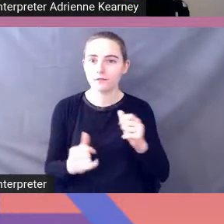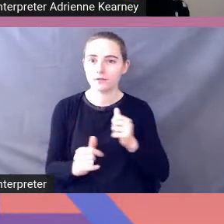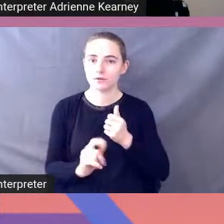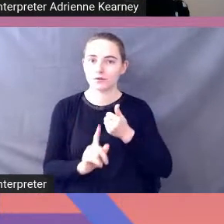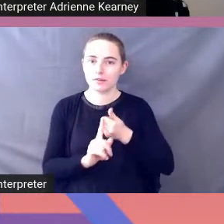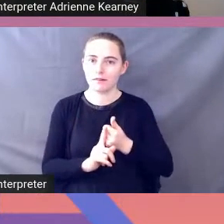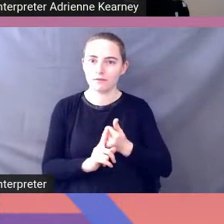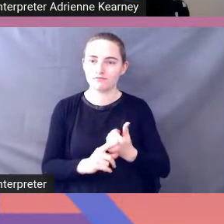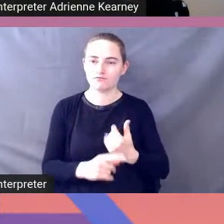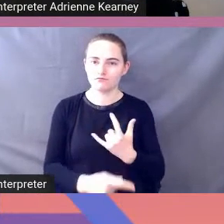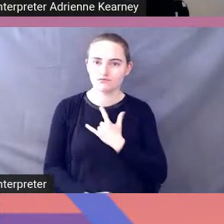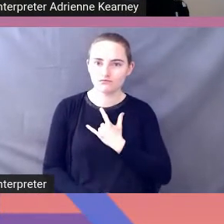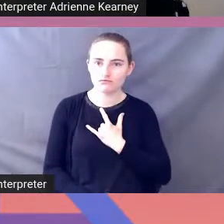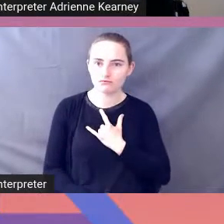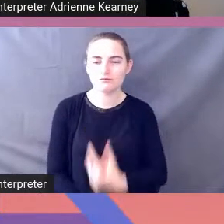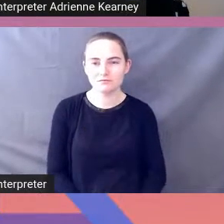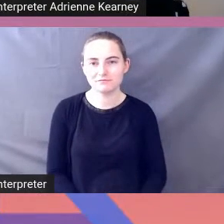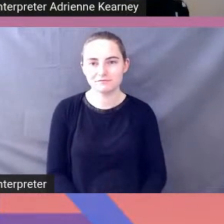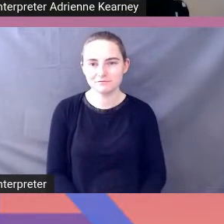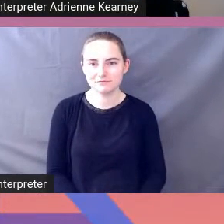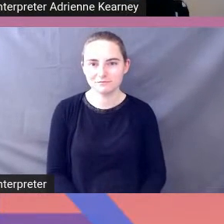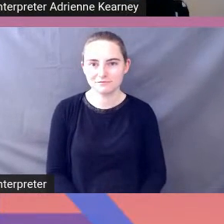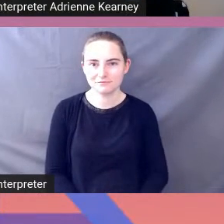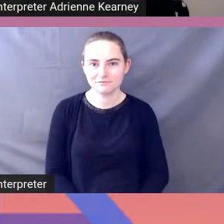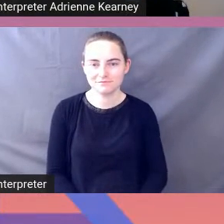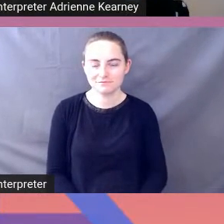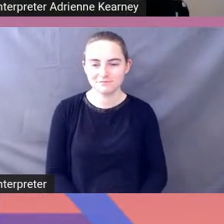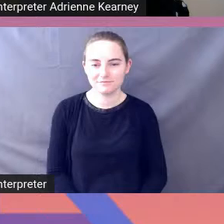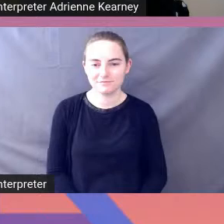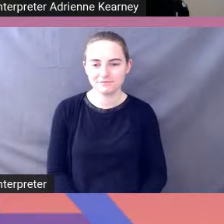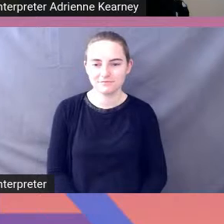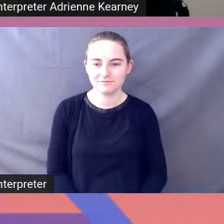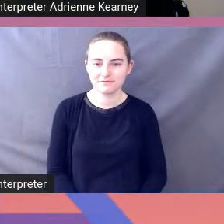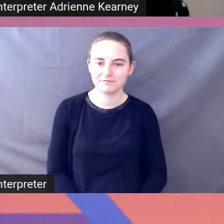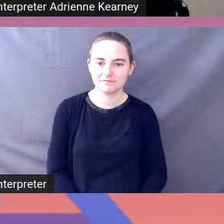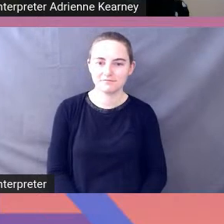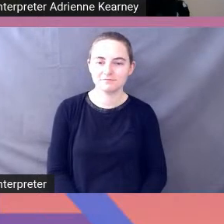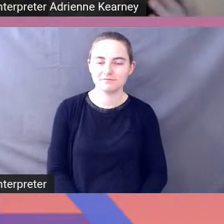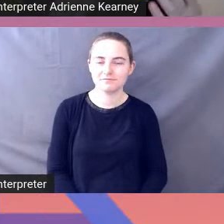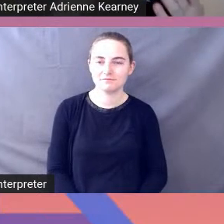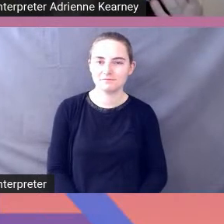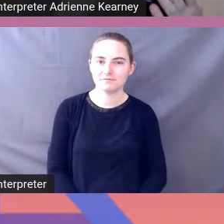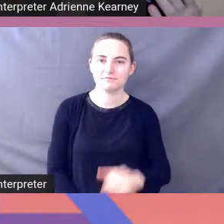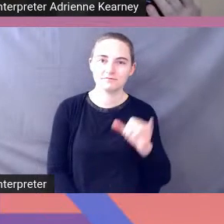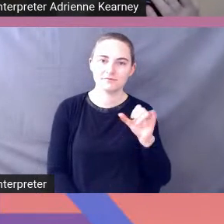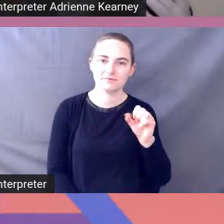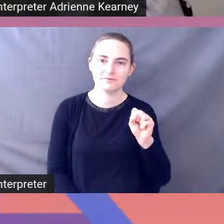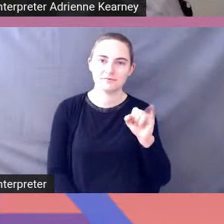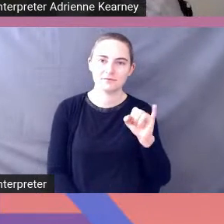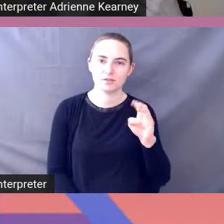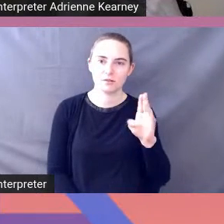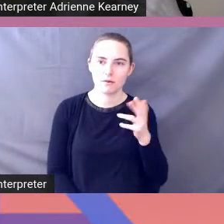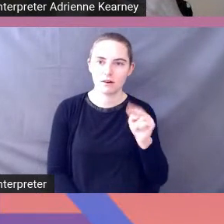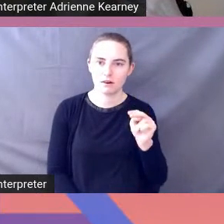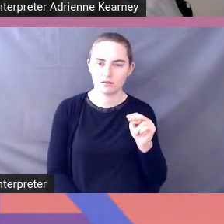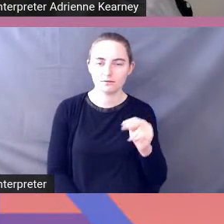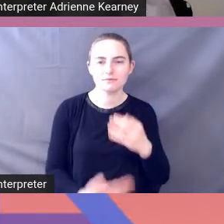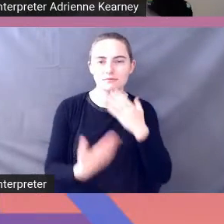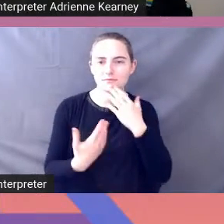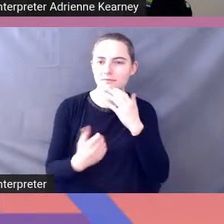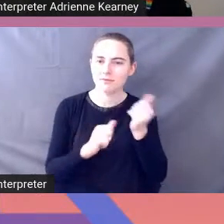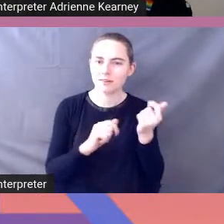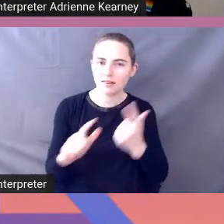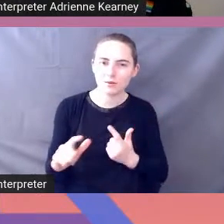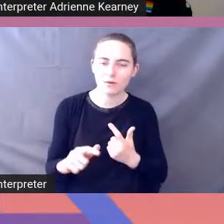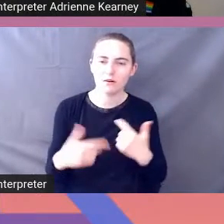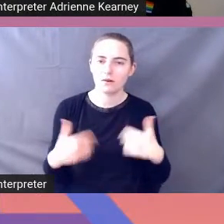Thank you. Thank you so much, Lucy and Miranda and Patrick. It was great and like so much fun. And like thanks